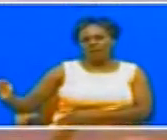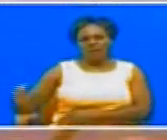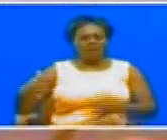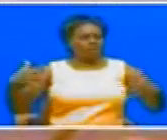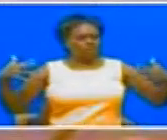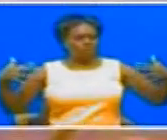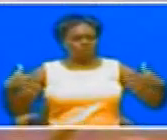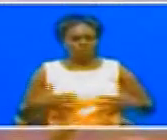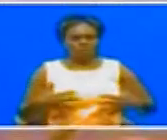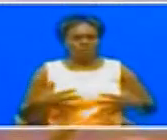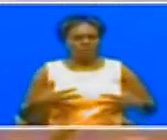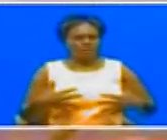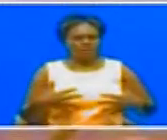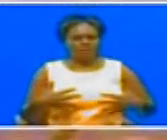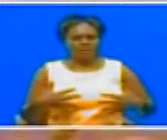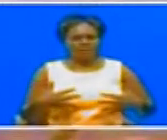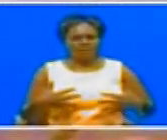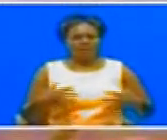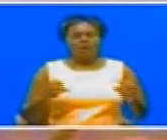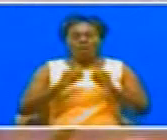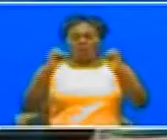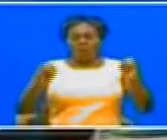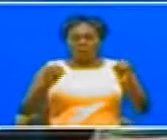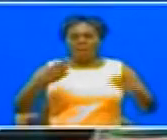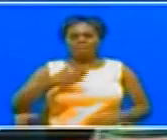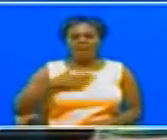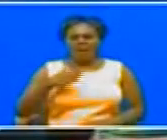Oh my. Makes you want to say oh my. Oh my.